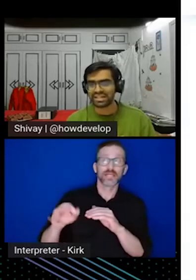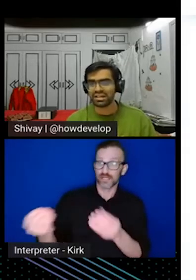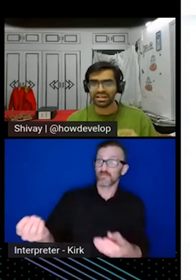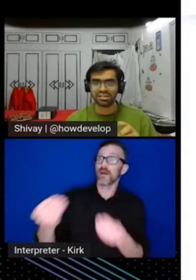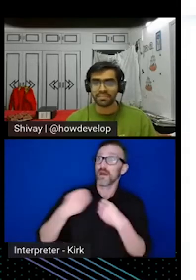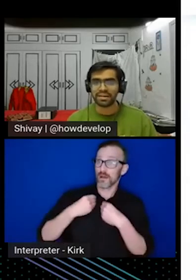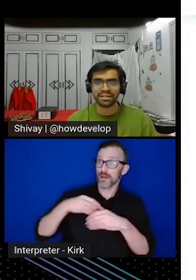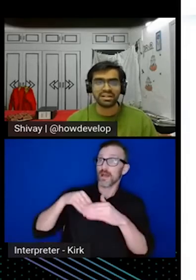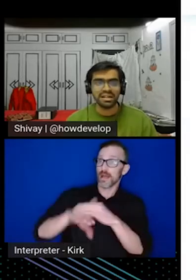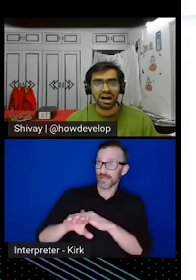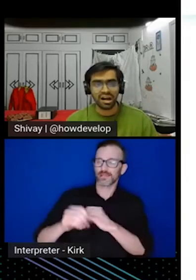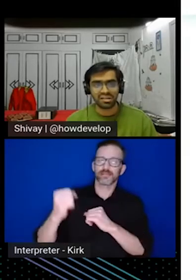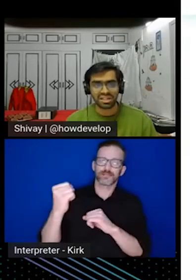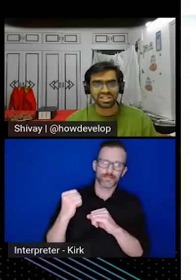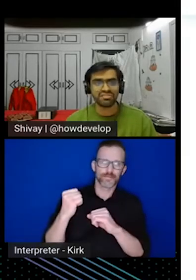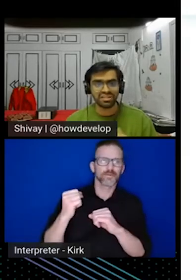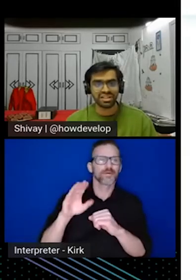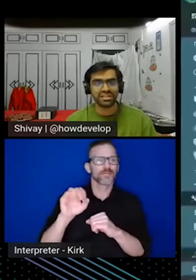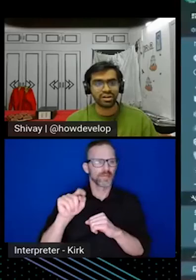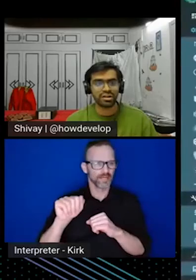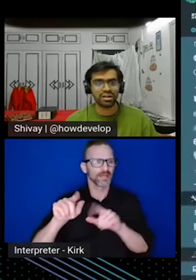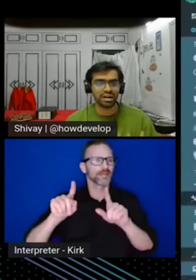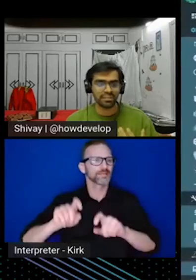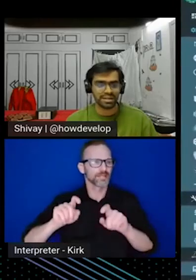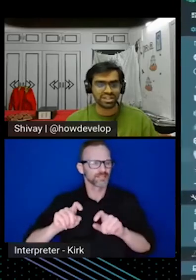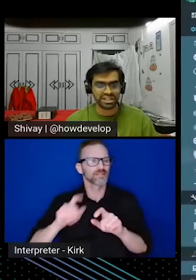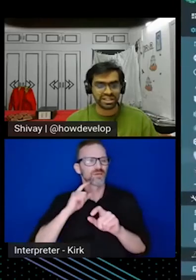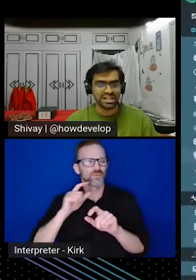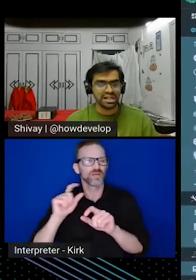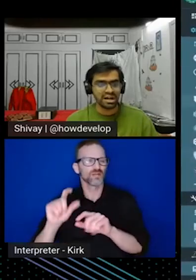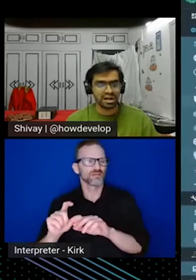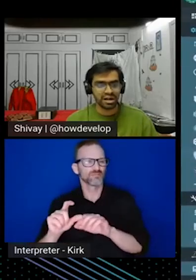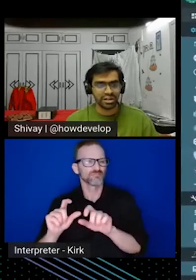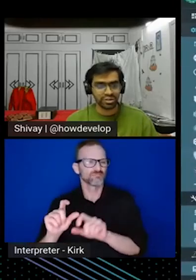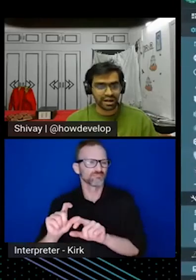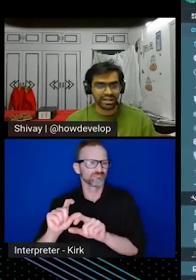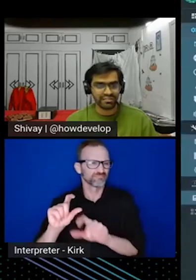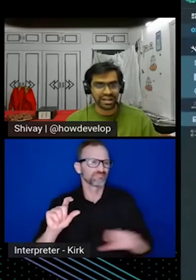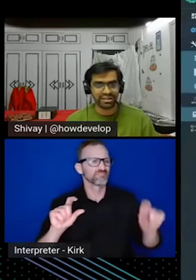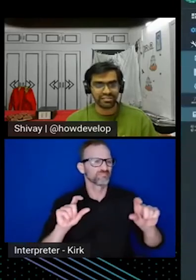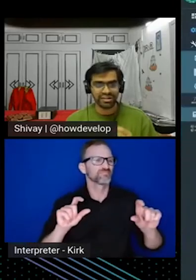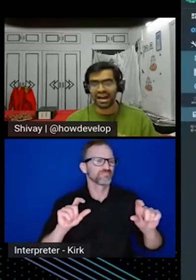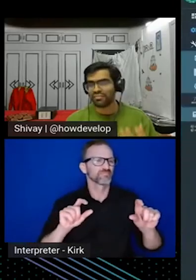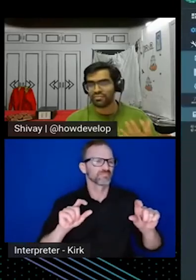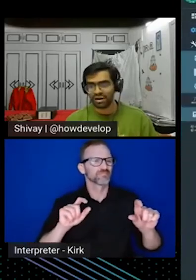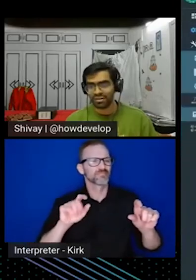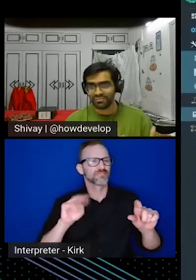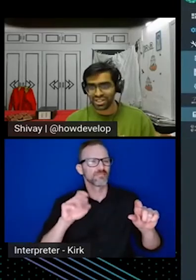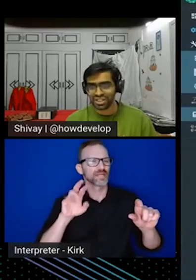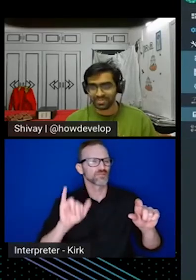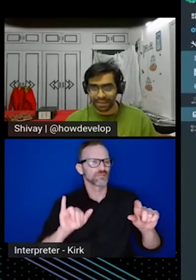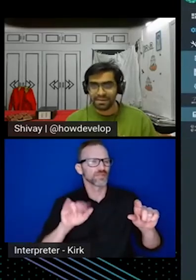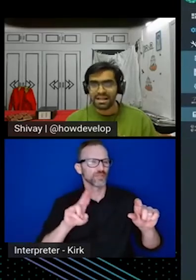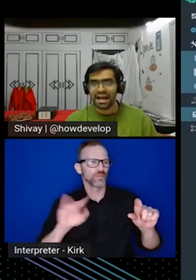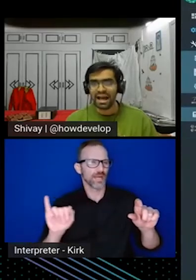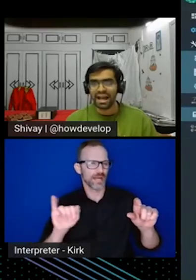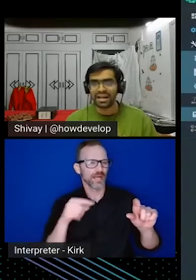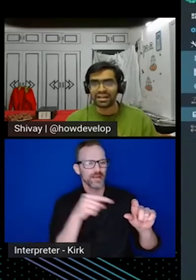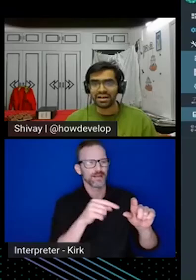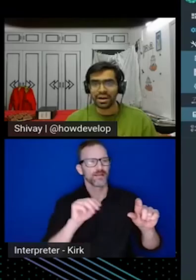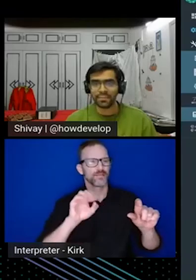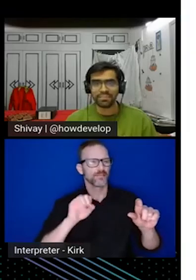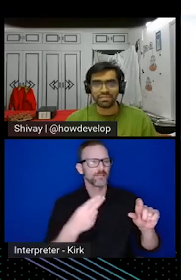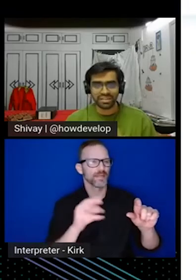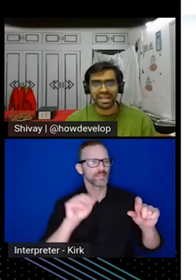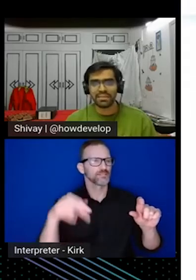you'll get a separate section within your Meshery UI where we'll have a mesh map.